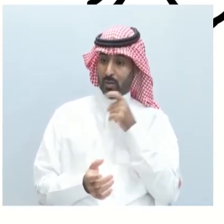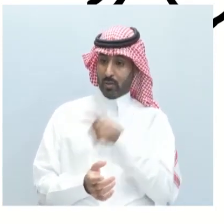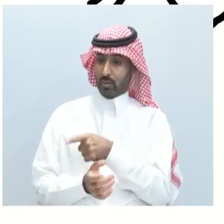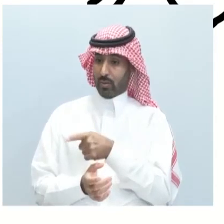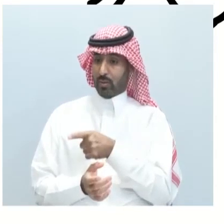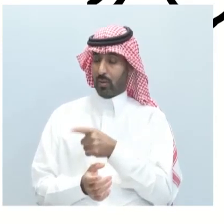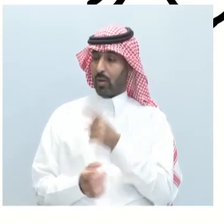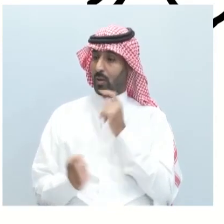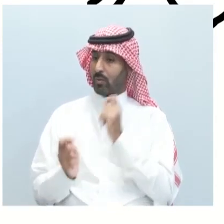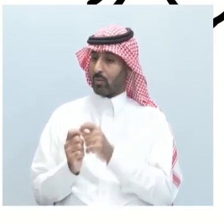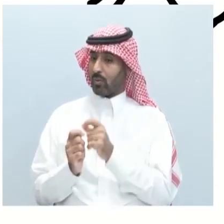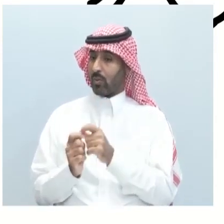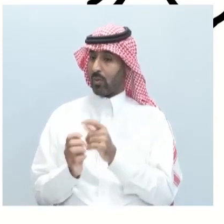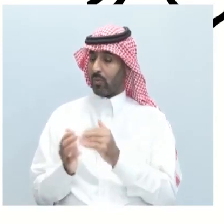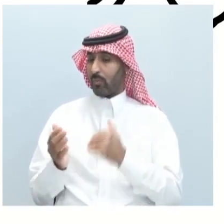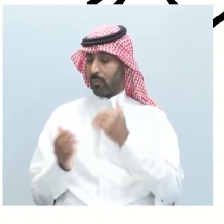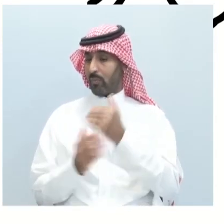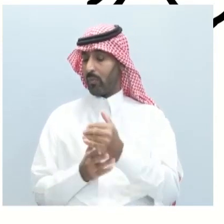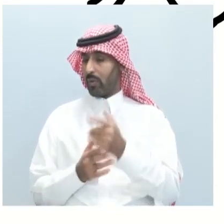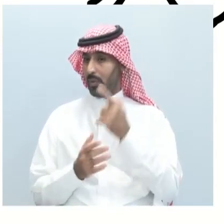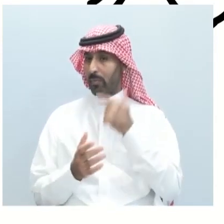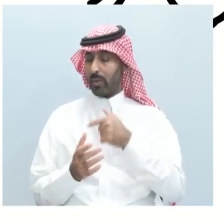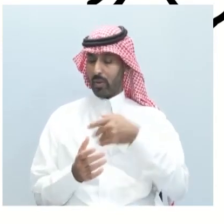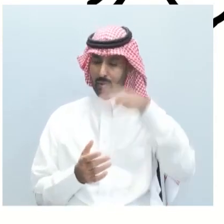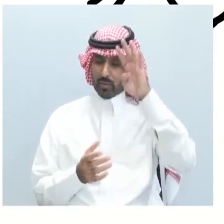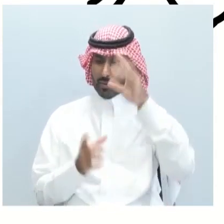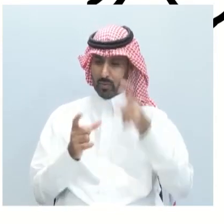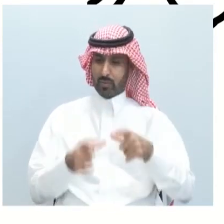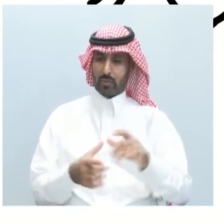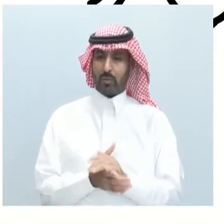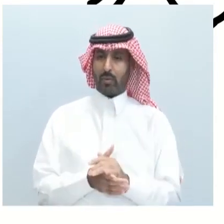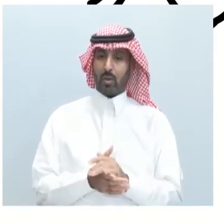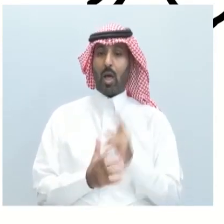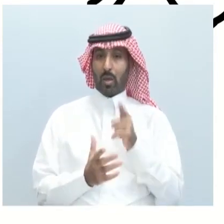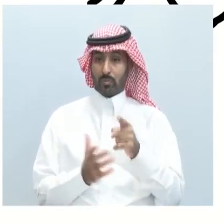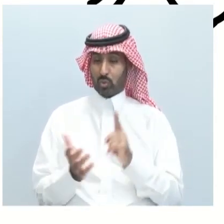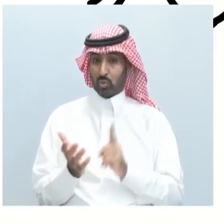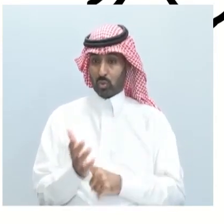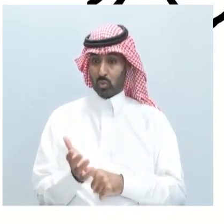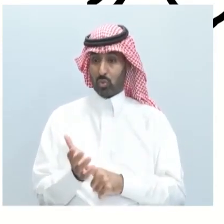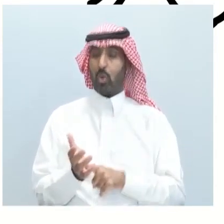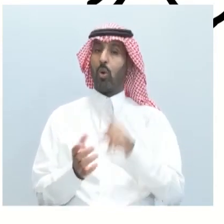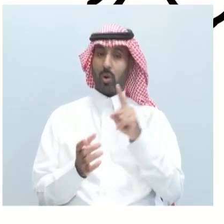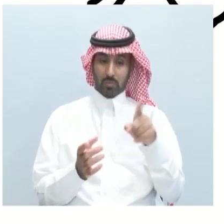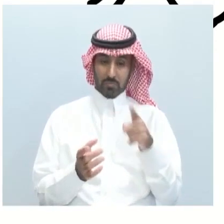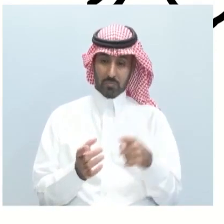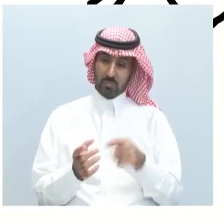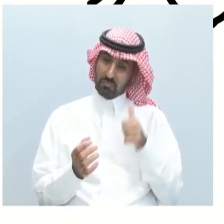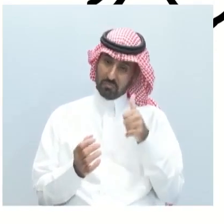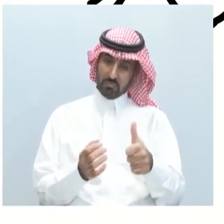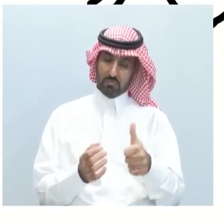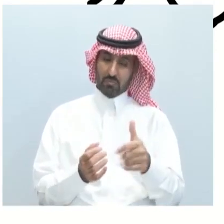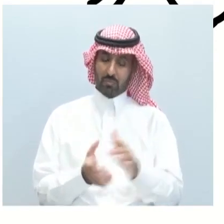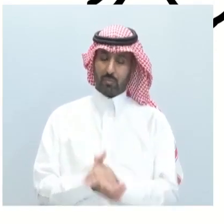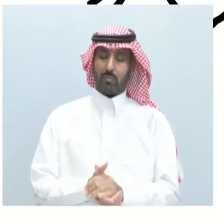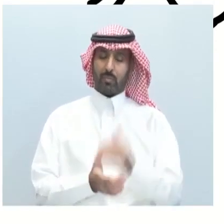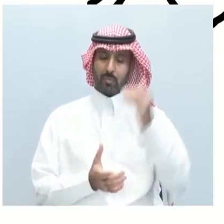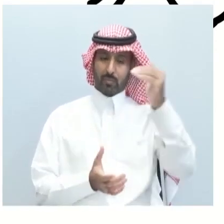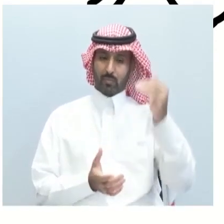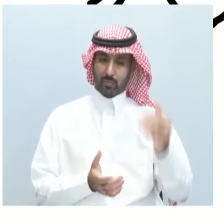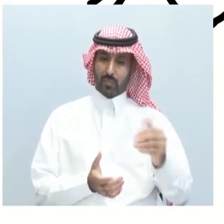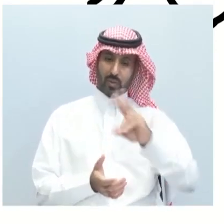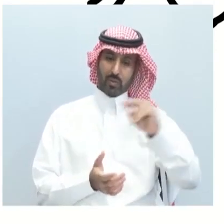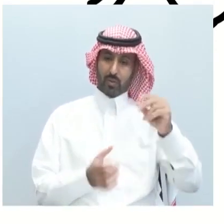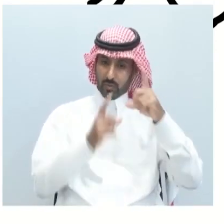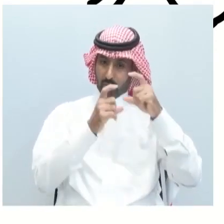a consultant in the royal court. Now, I am sure that you have the correct answers here and you ordered the same